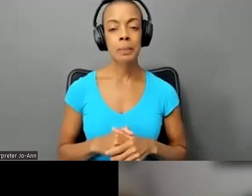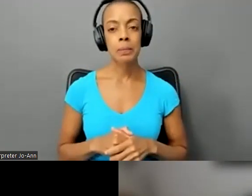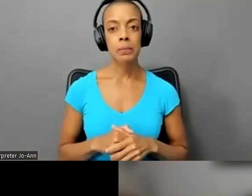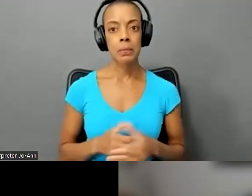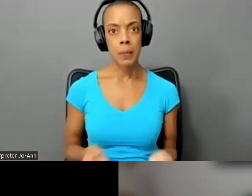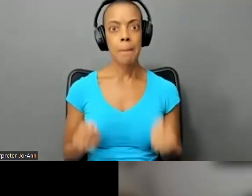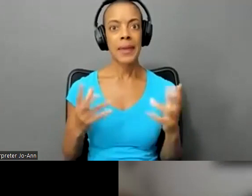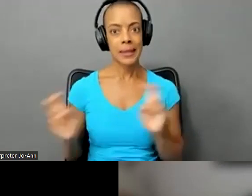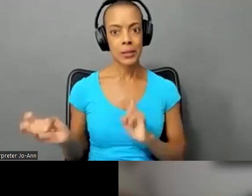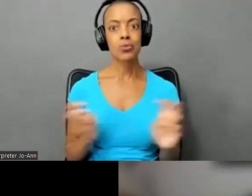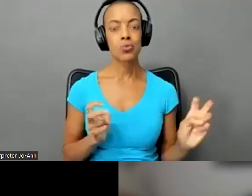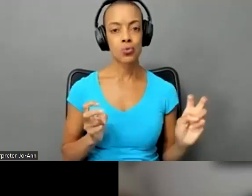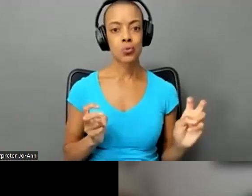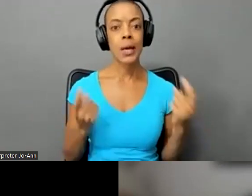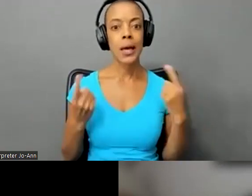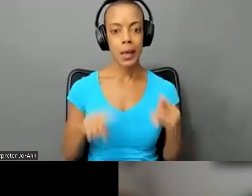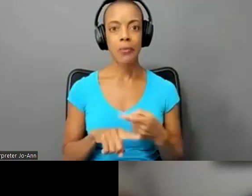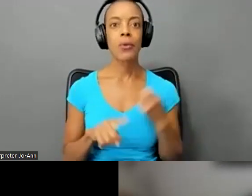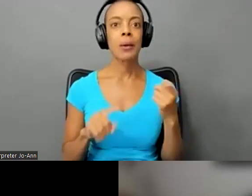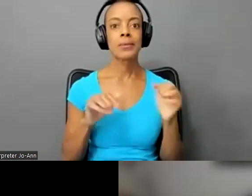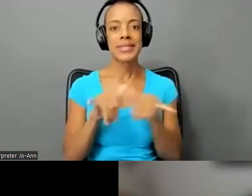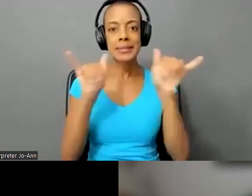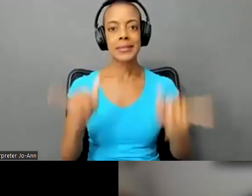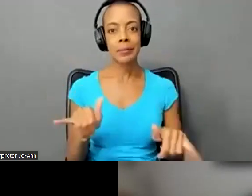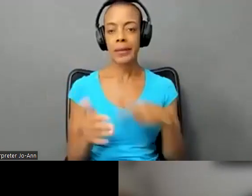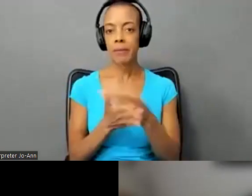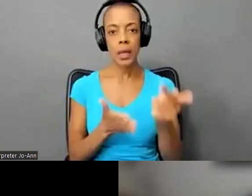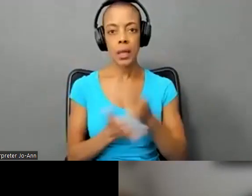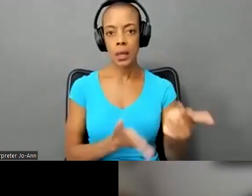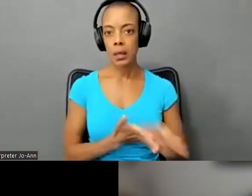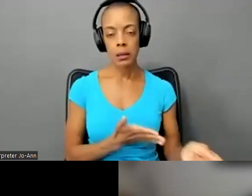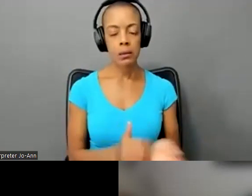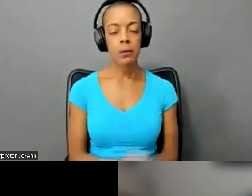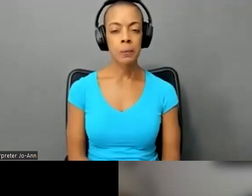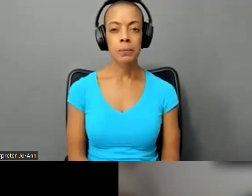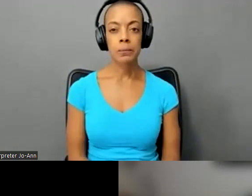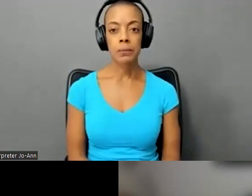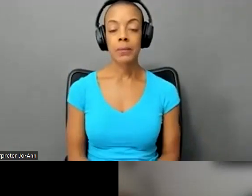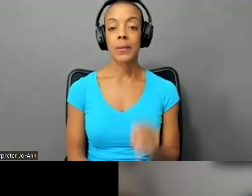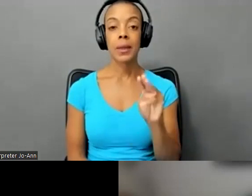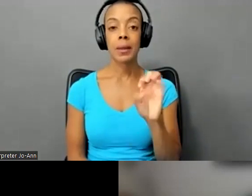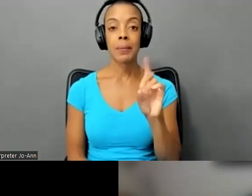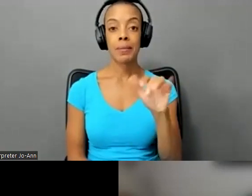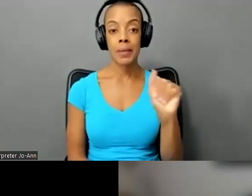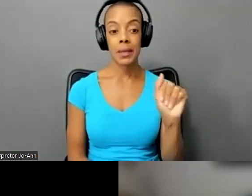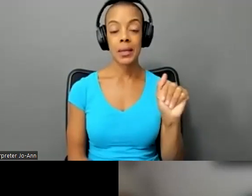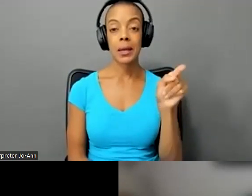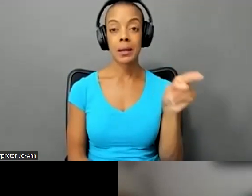are happening because of the systemic failures of our system. And with media, sometimes